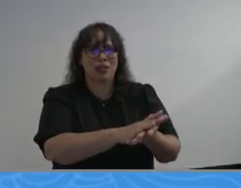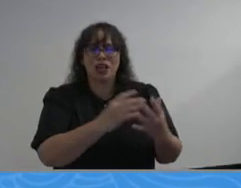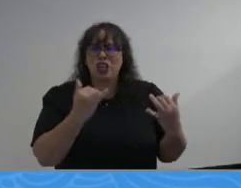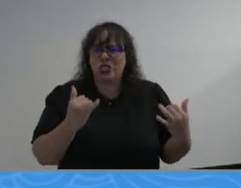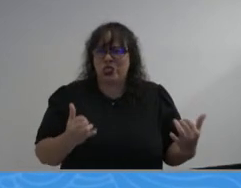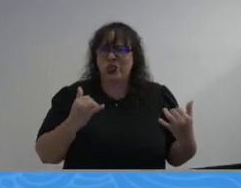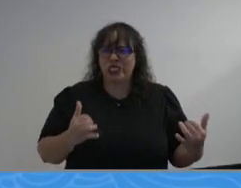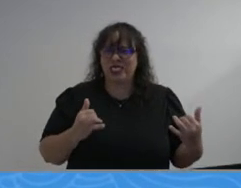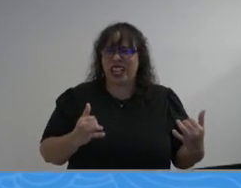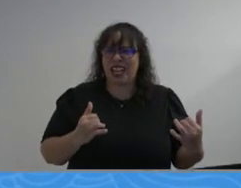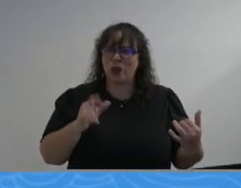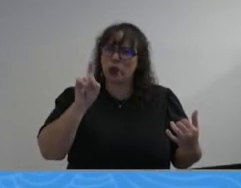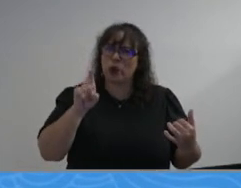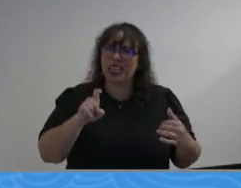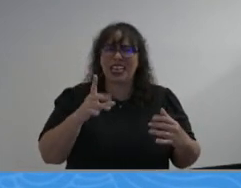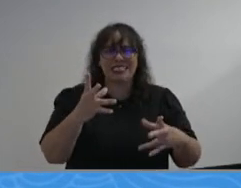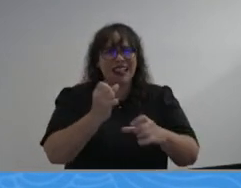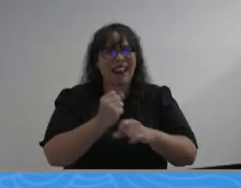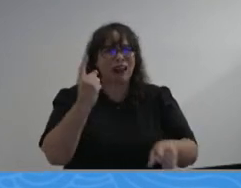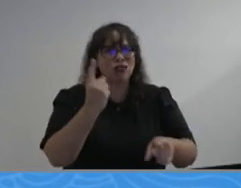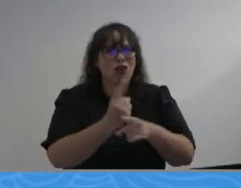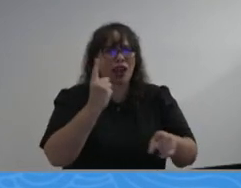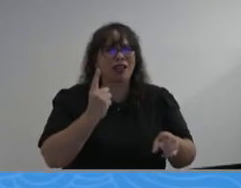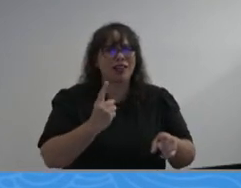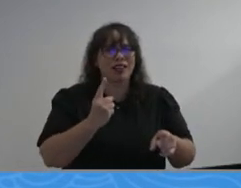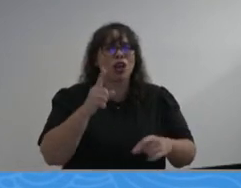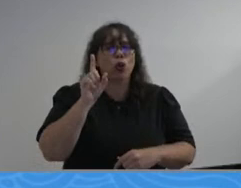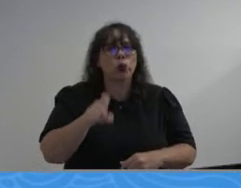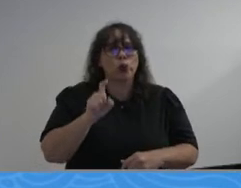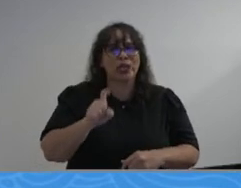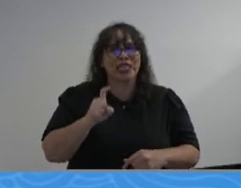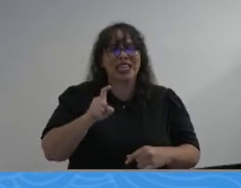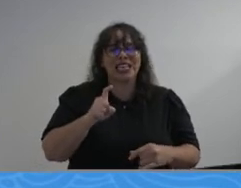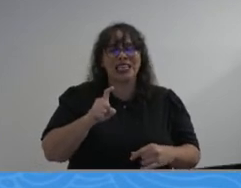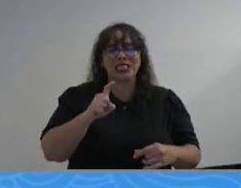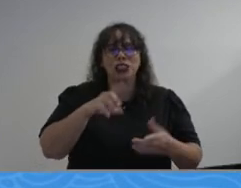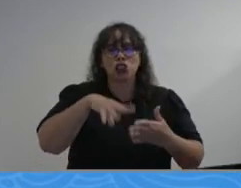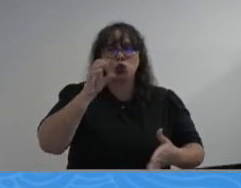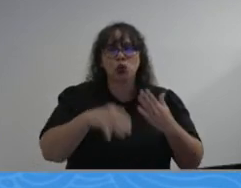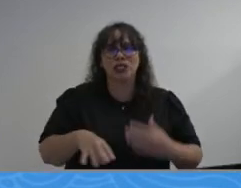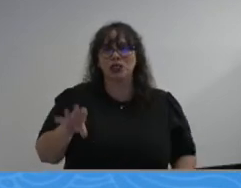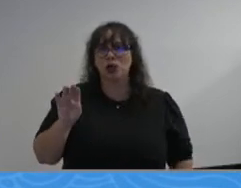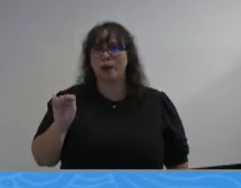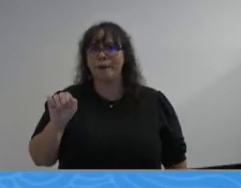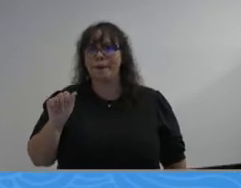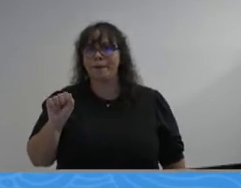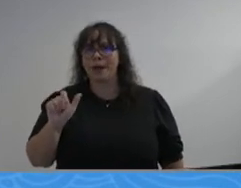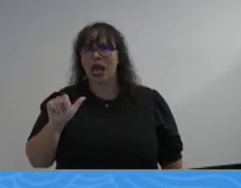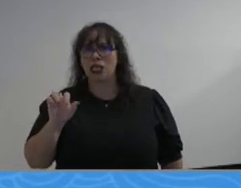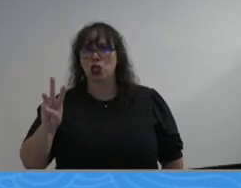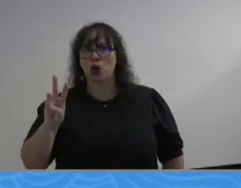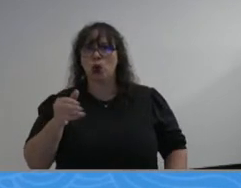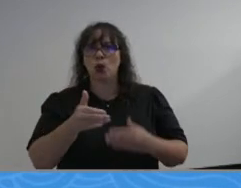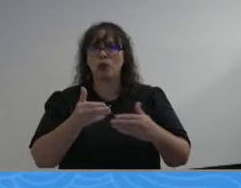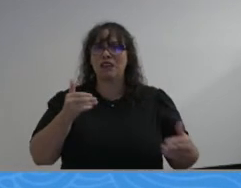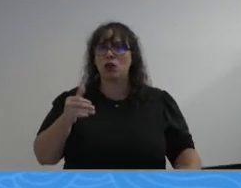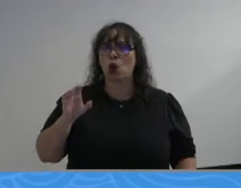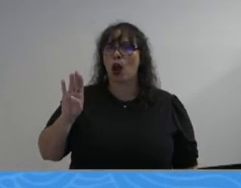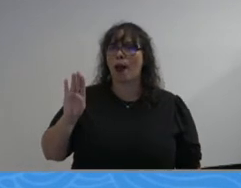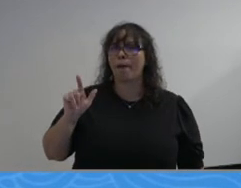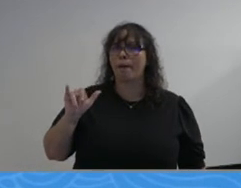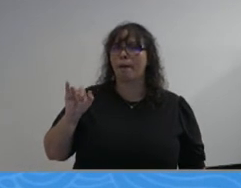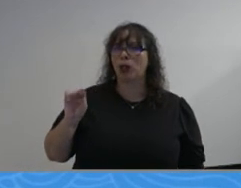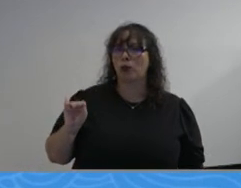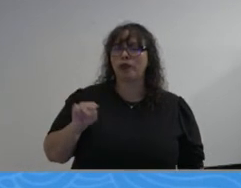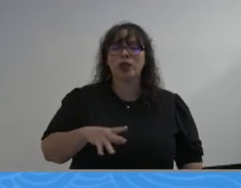but about getting this right to allow students to Maslow before they bloom. We have the good fortune today to have a phenomenal group of panelists who are going to help to talk